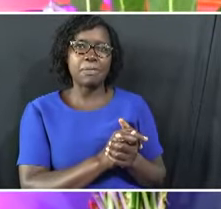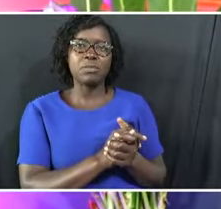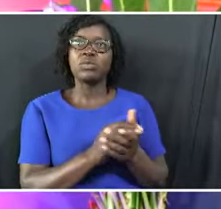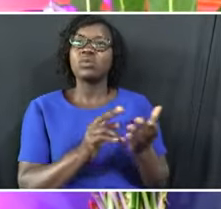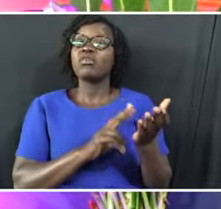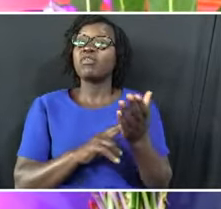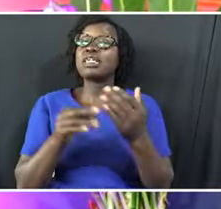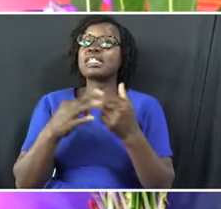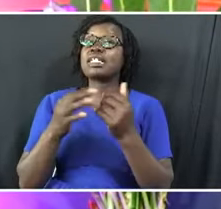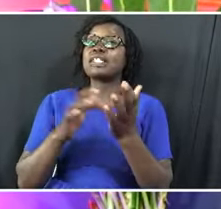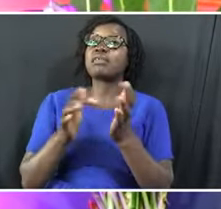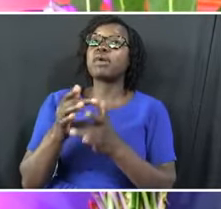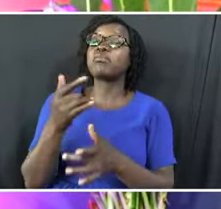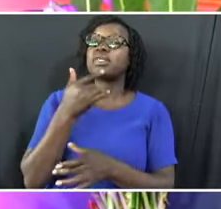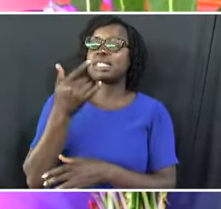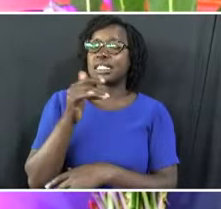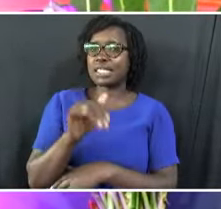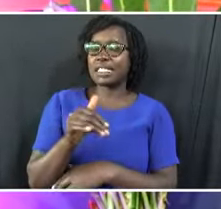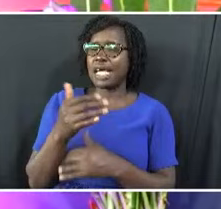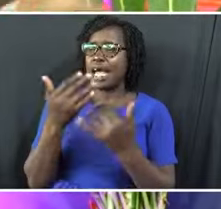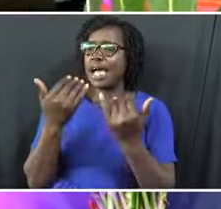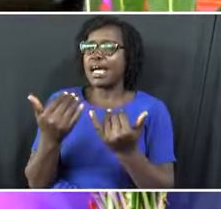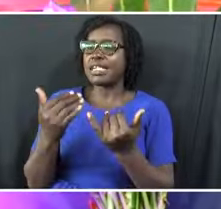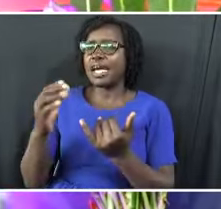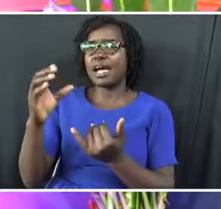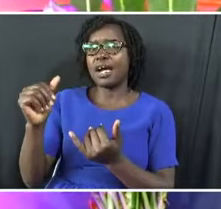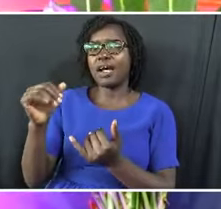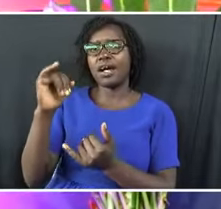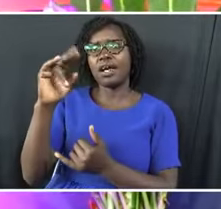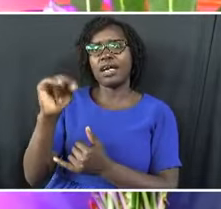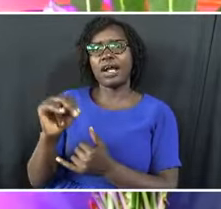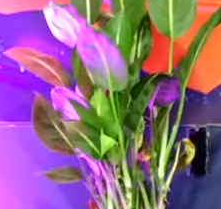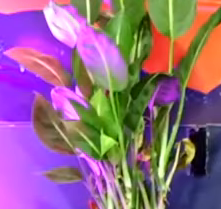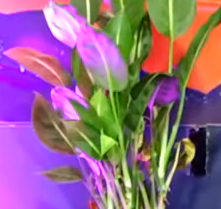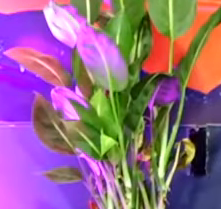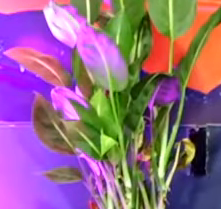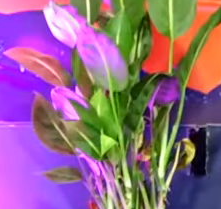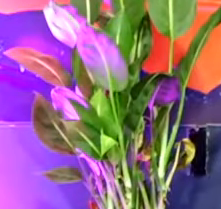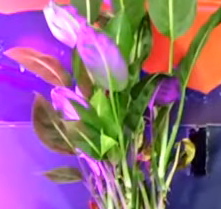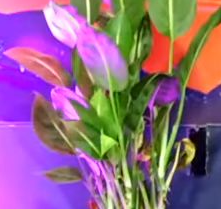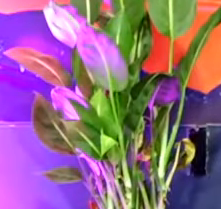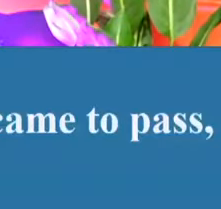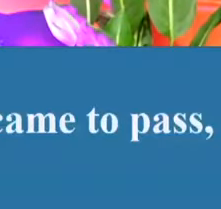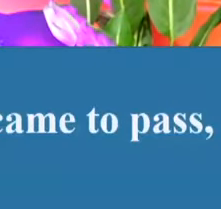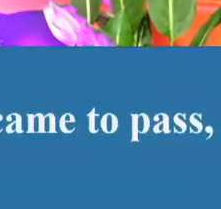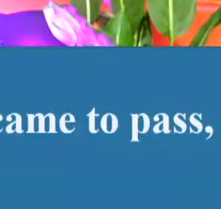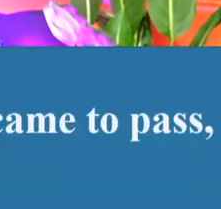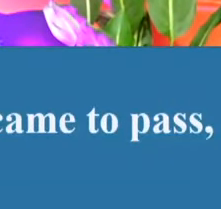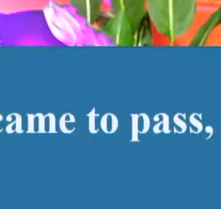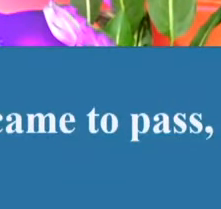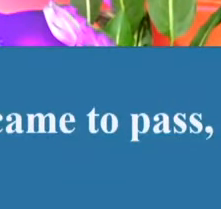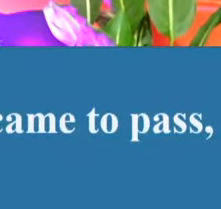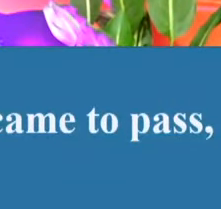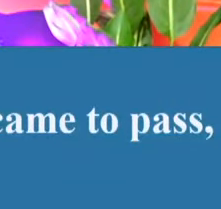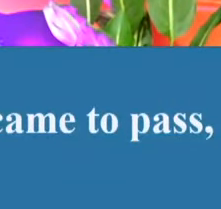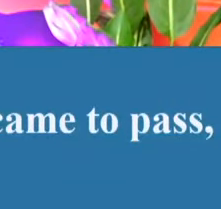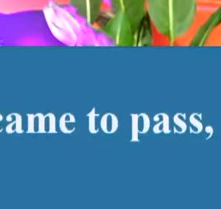Verse 8, the Bible says that now Cain talked to his brother Abel,